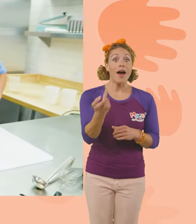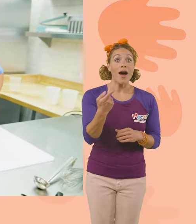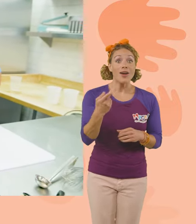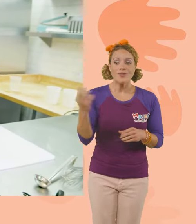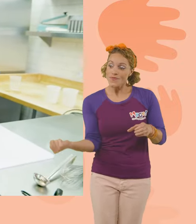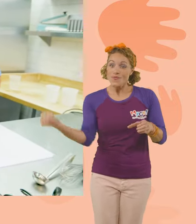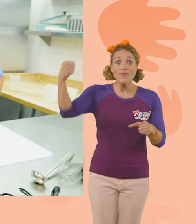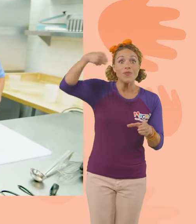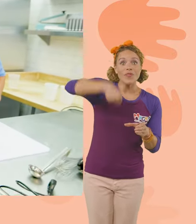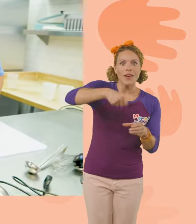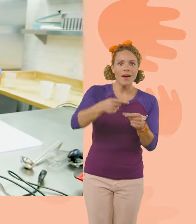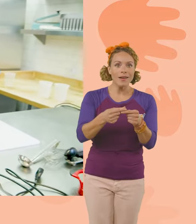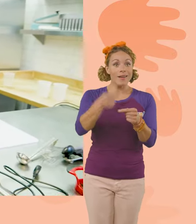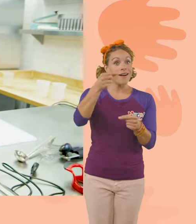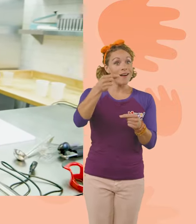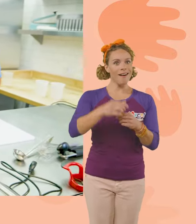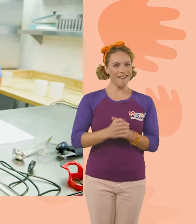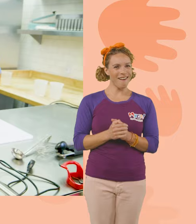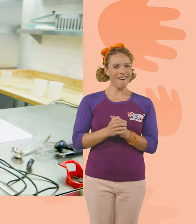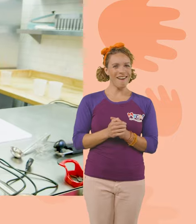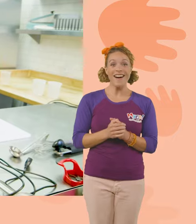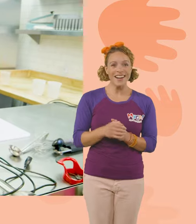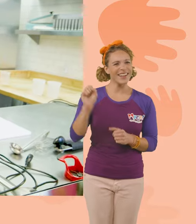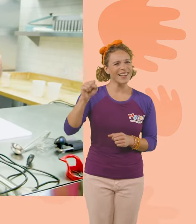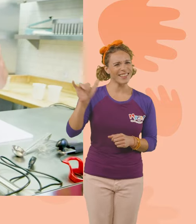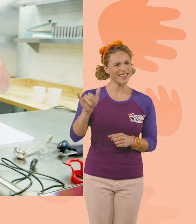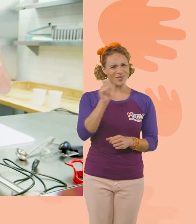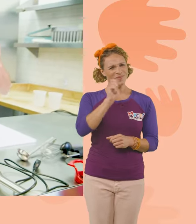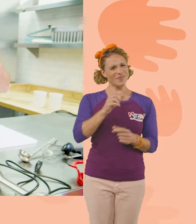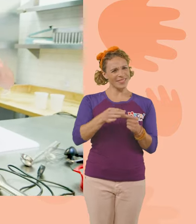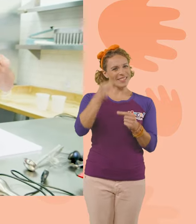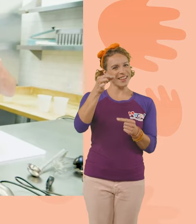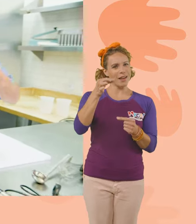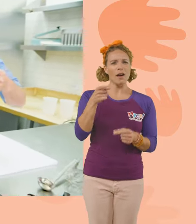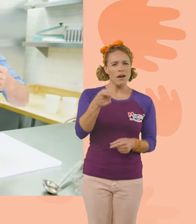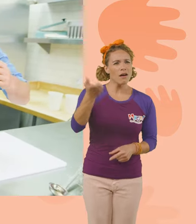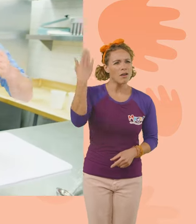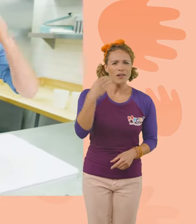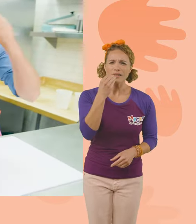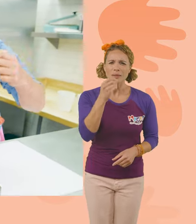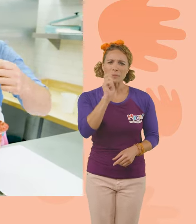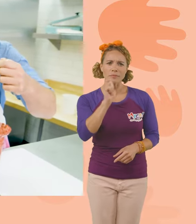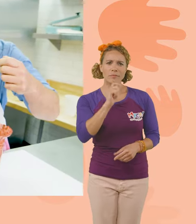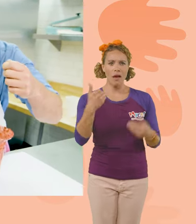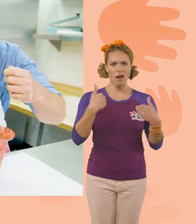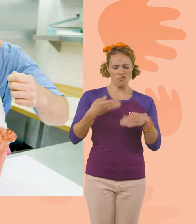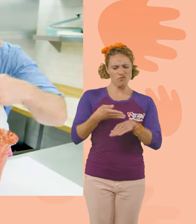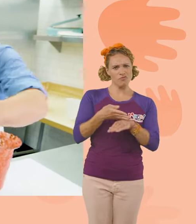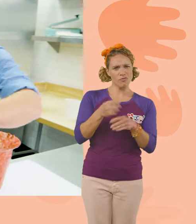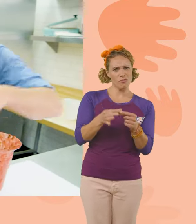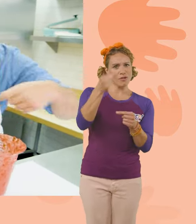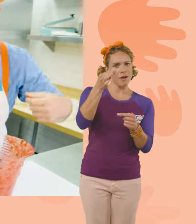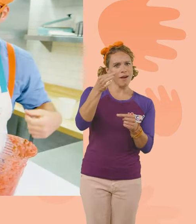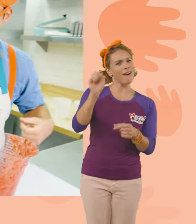we'll just put in our sticks. Ooh. Yeah, like a popsicle stick. Have you ever eaten a popsicle and you hold on to the piece of